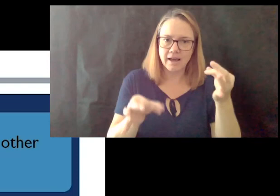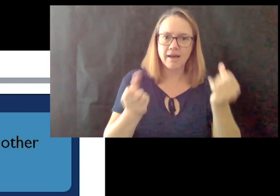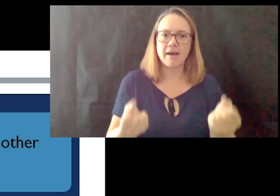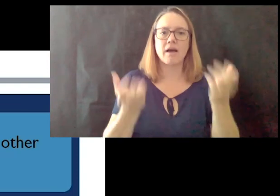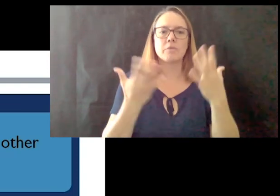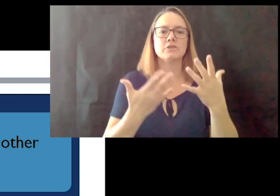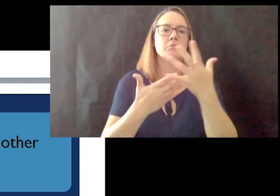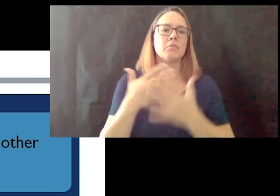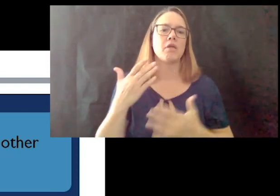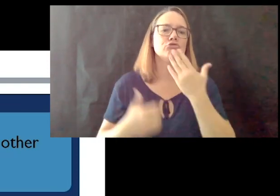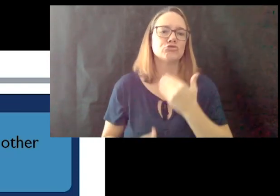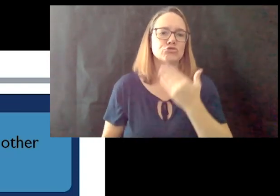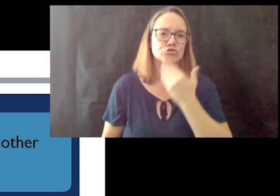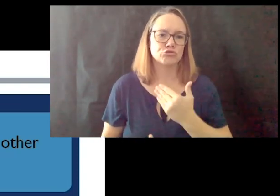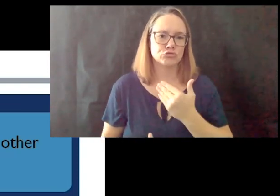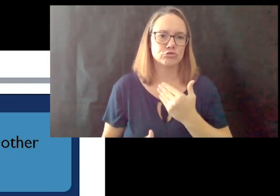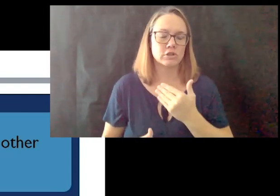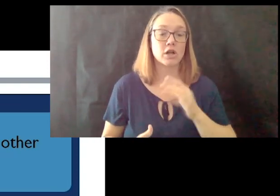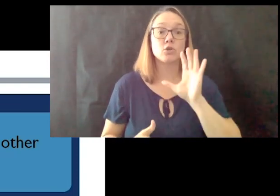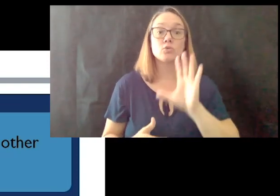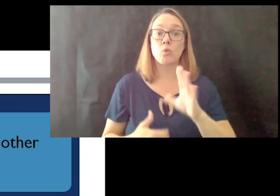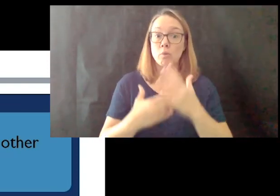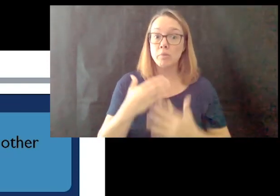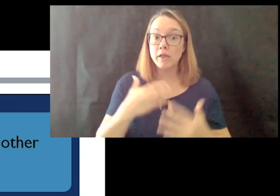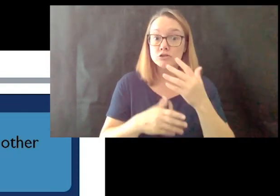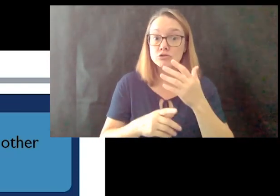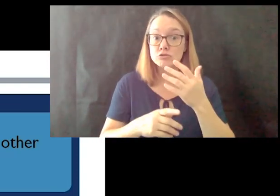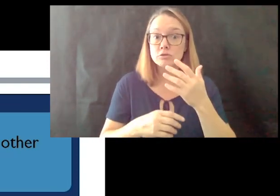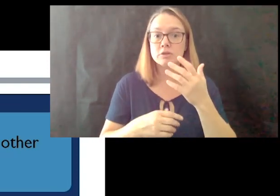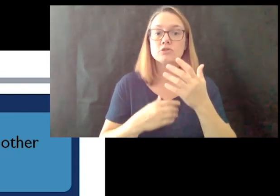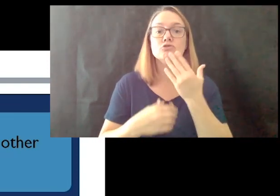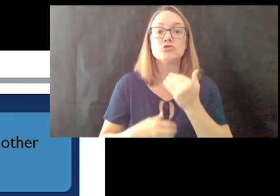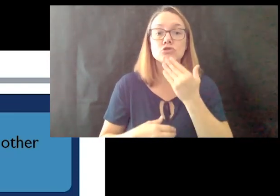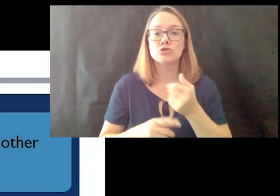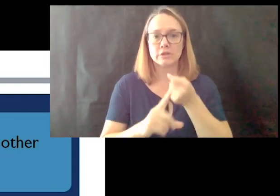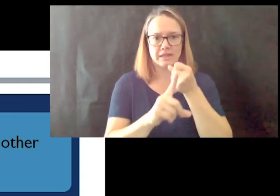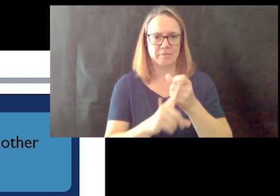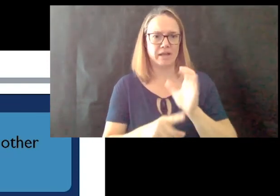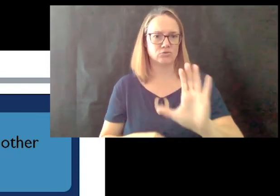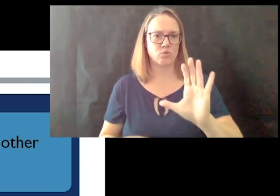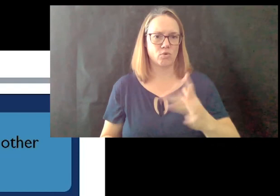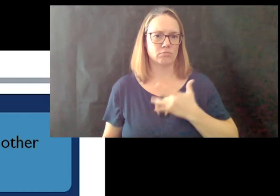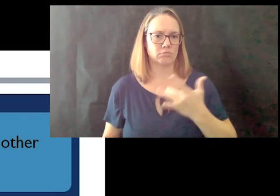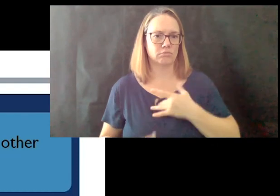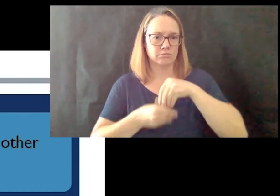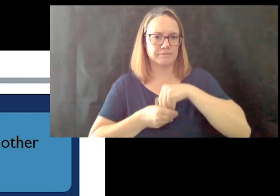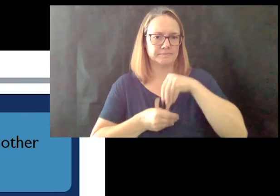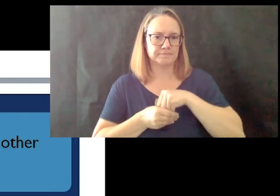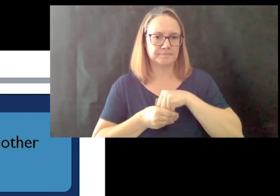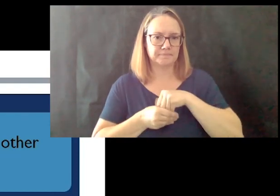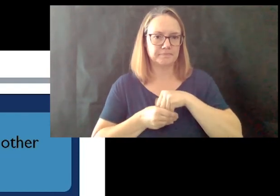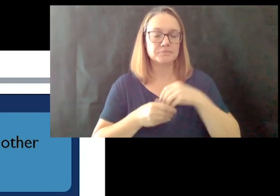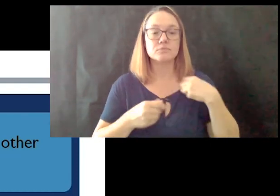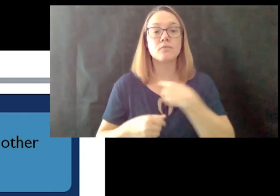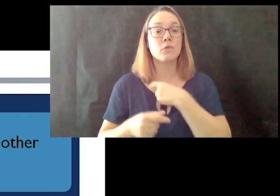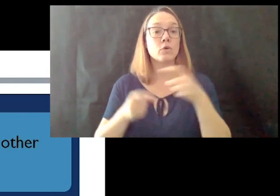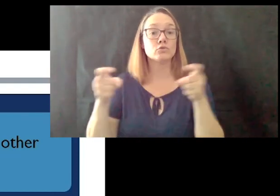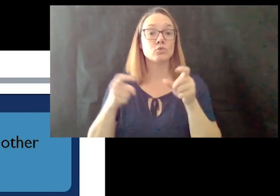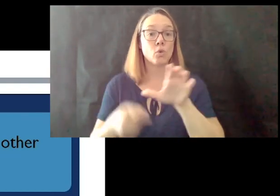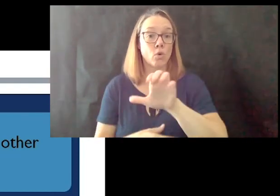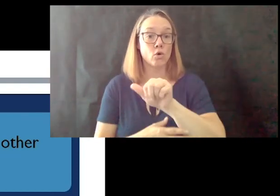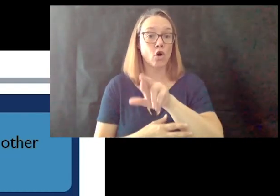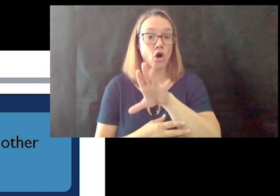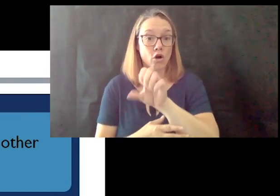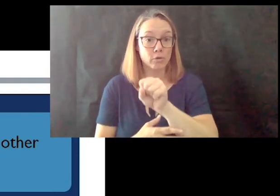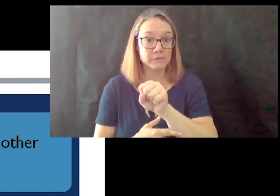an individual, and ultimately your blood sugar levels can have a great impact on how you feel. So because of this, when we control